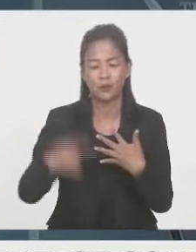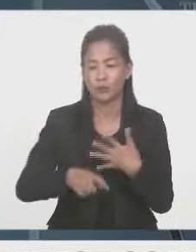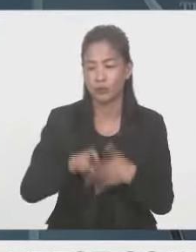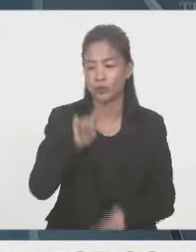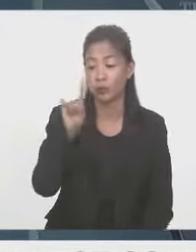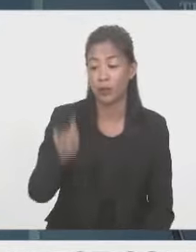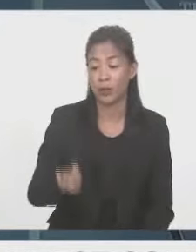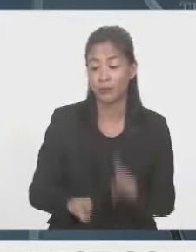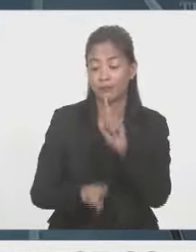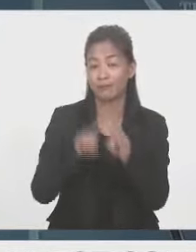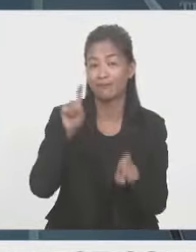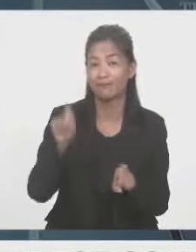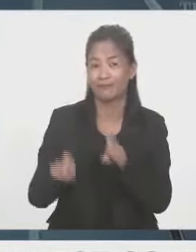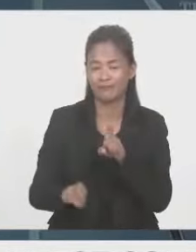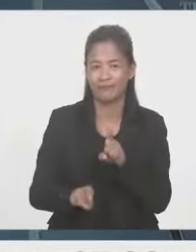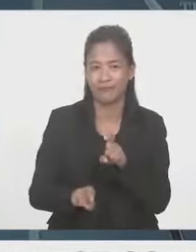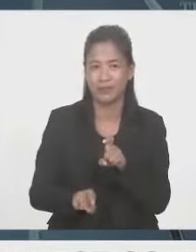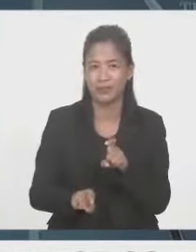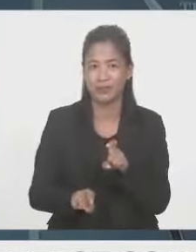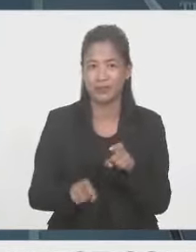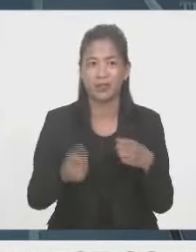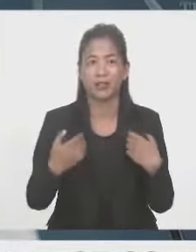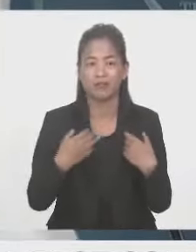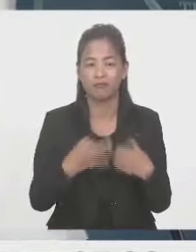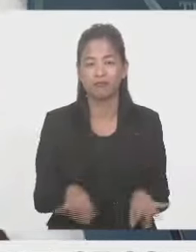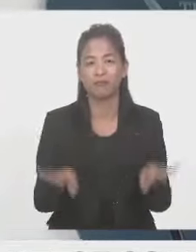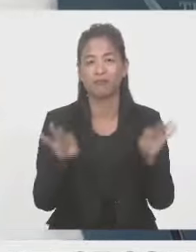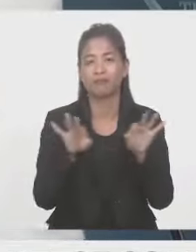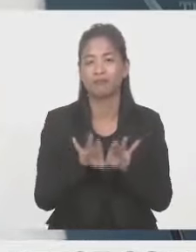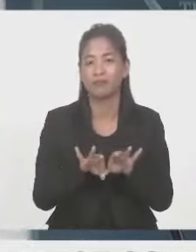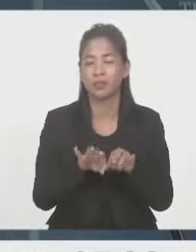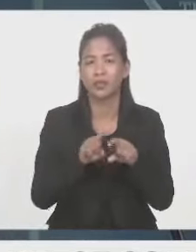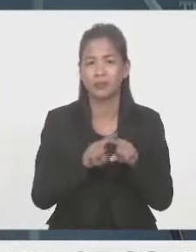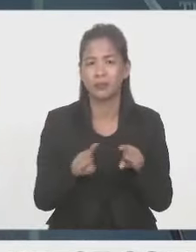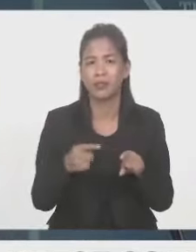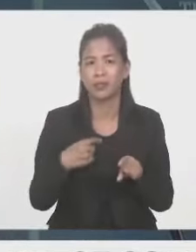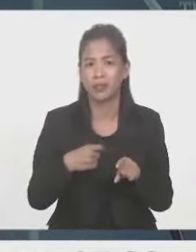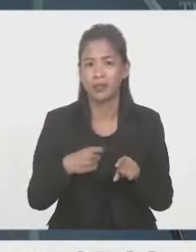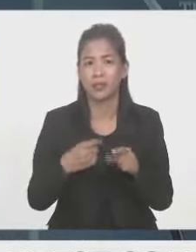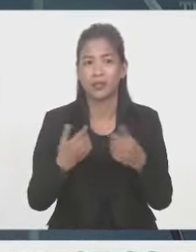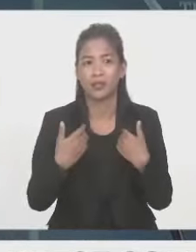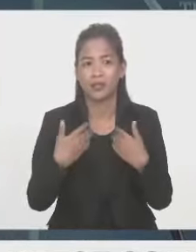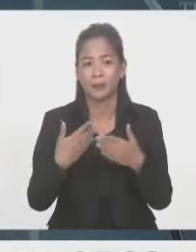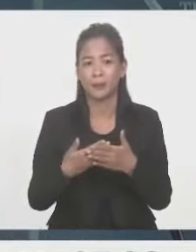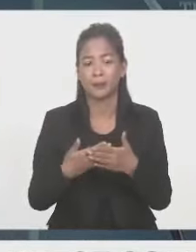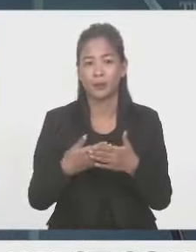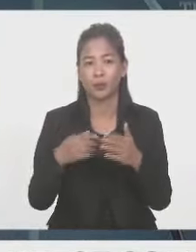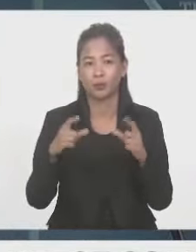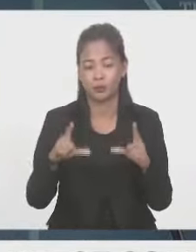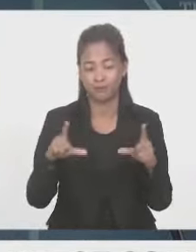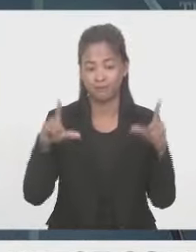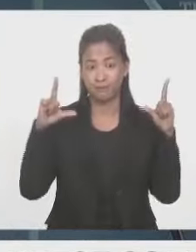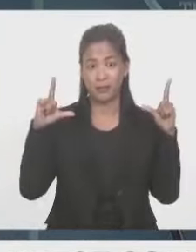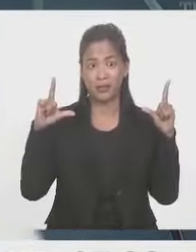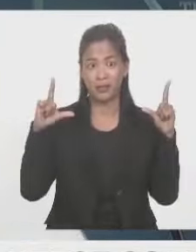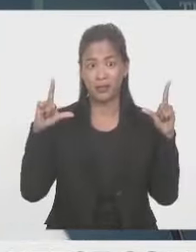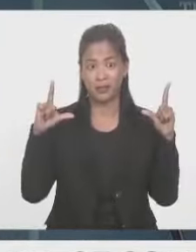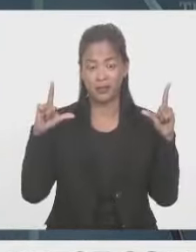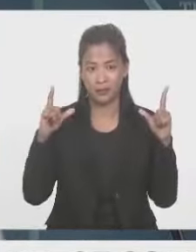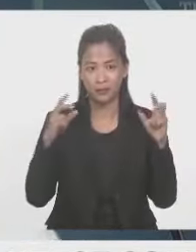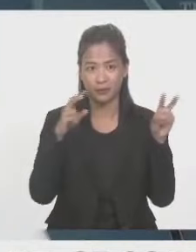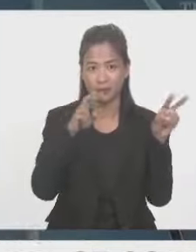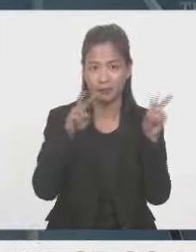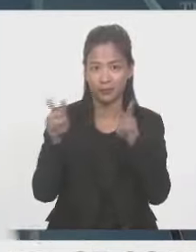questions. It was, again, substantive. But I do want to take a little bit of a step back here, because it's really important to note,